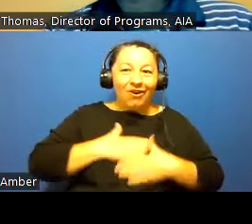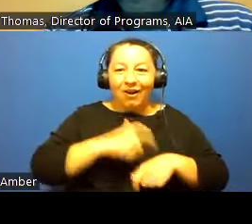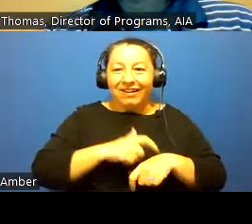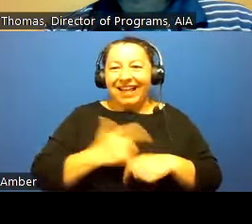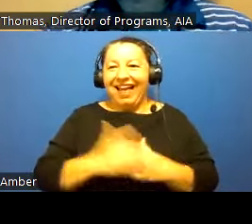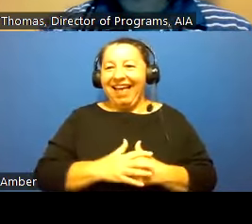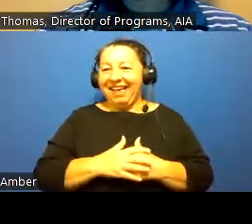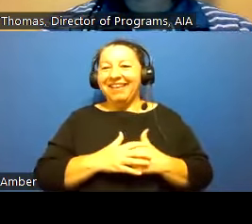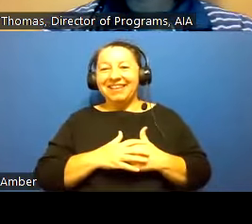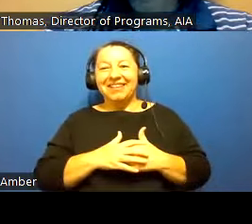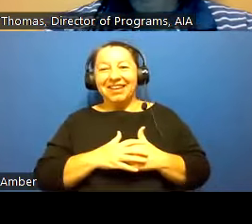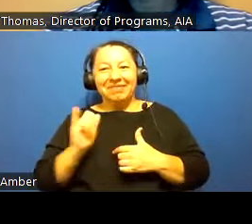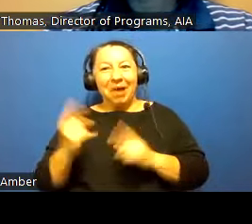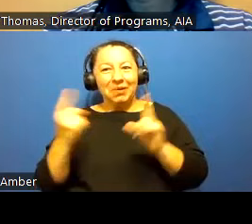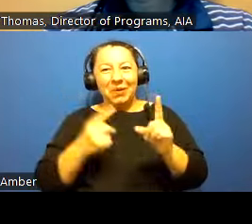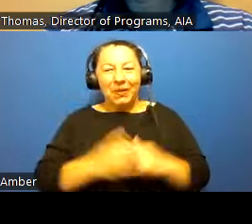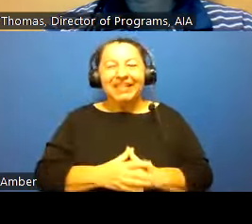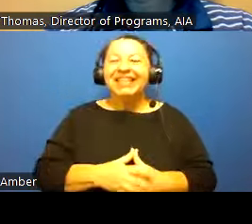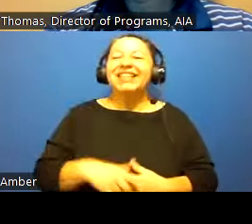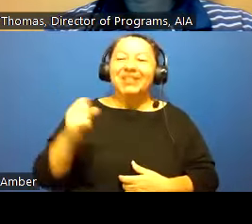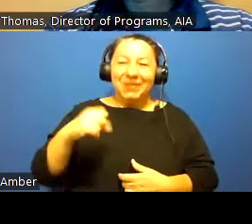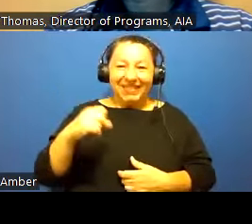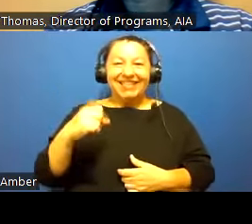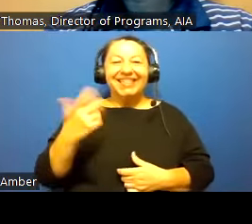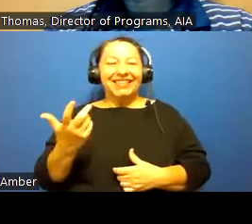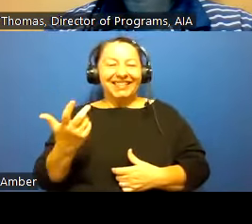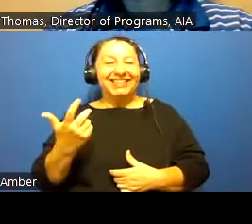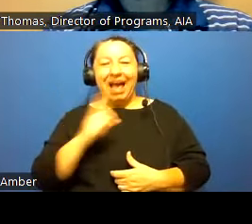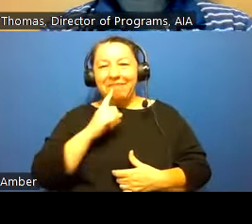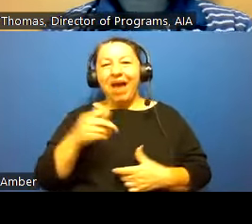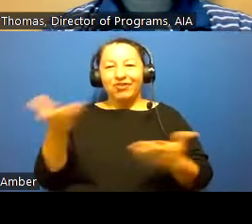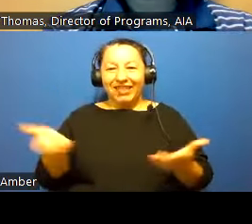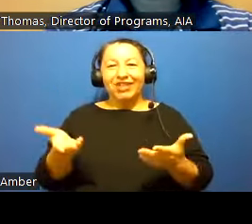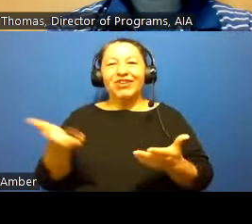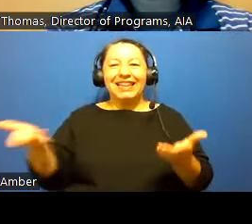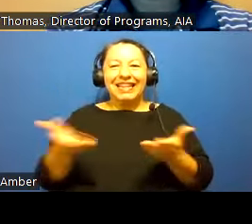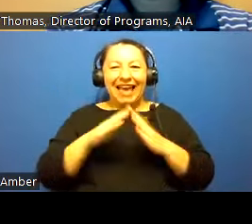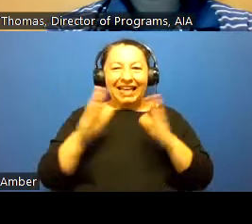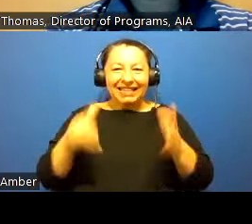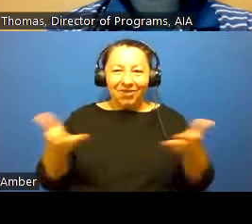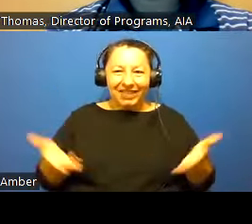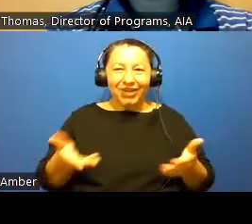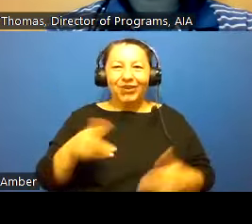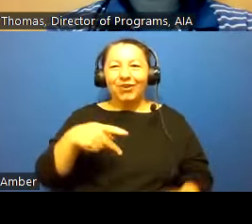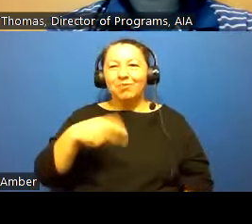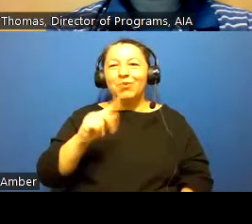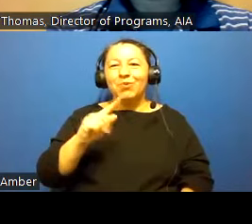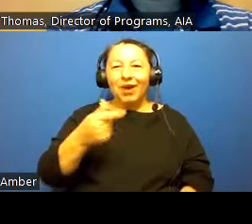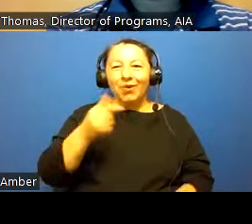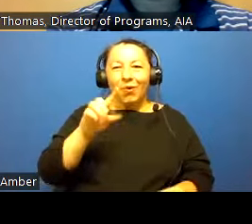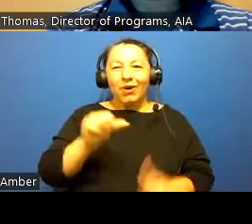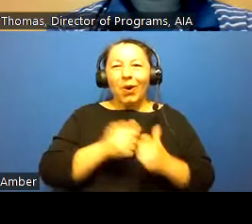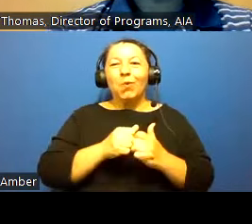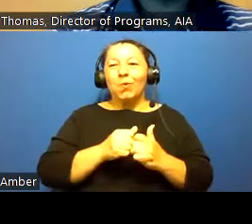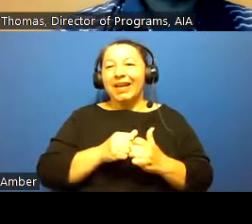yes, I'm in our guest house here in Punta Gorda. with wireless internet,